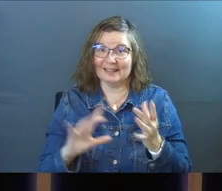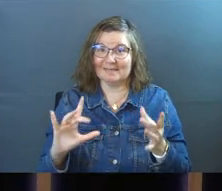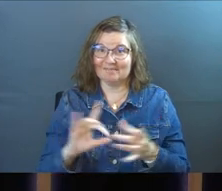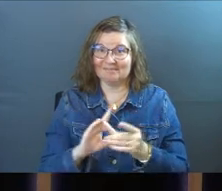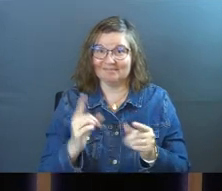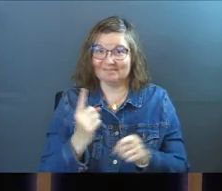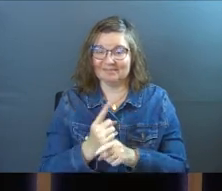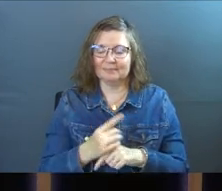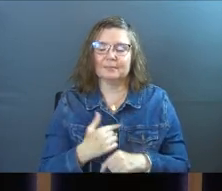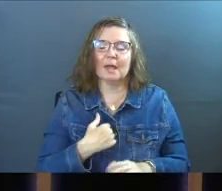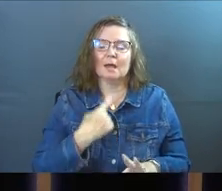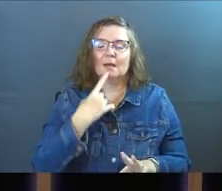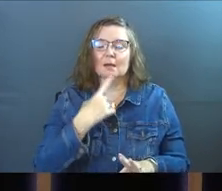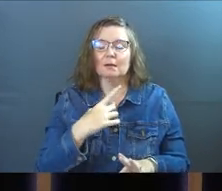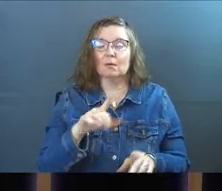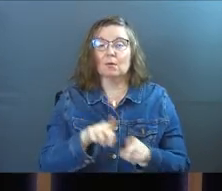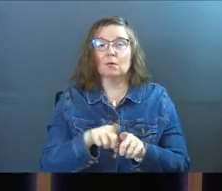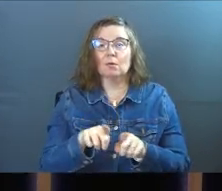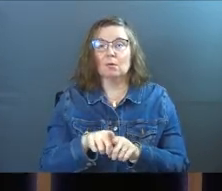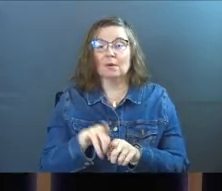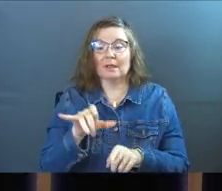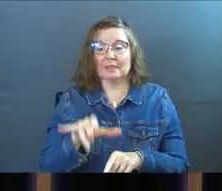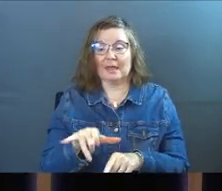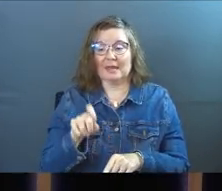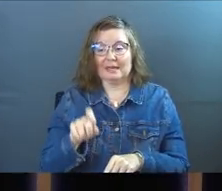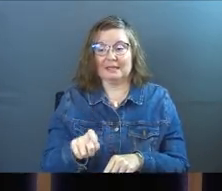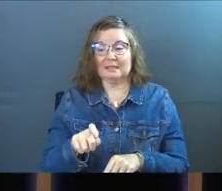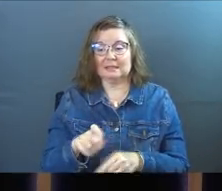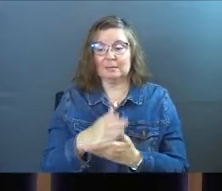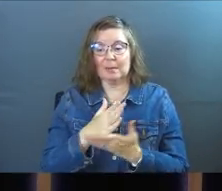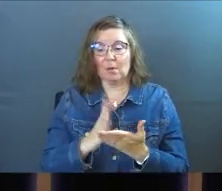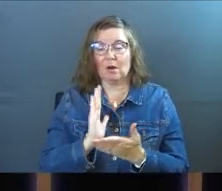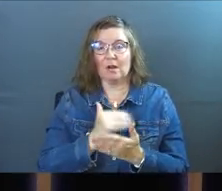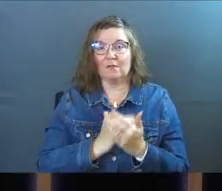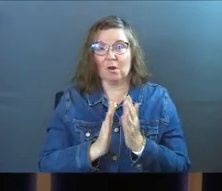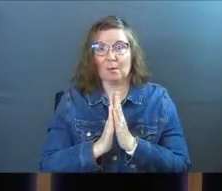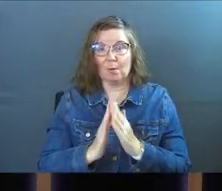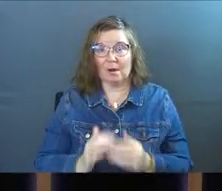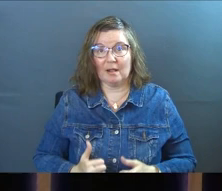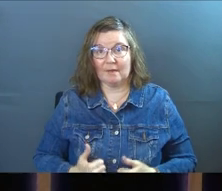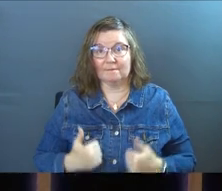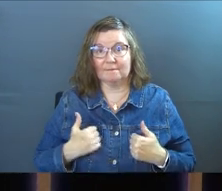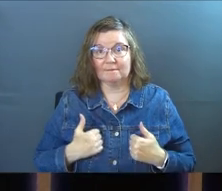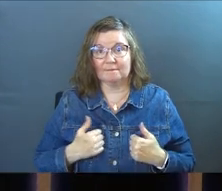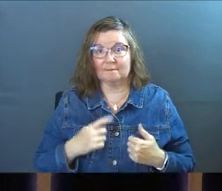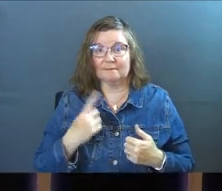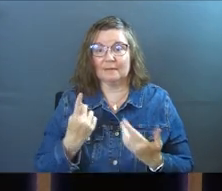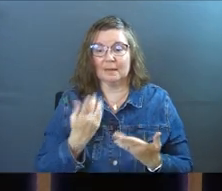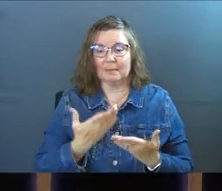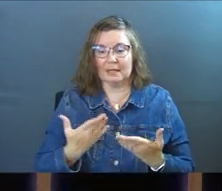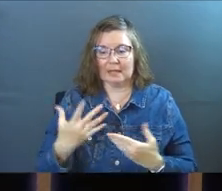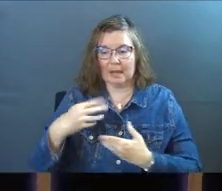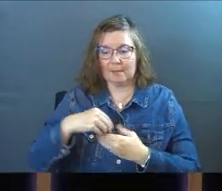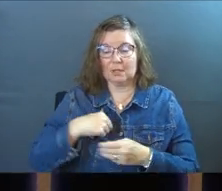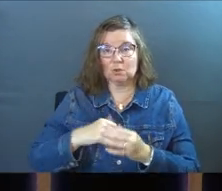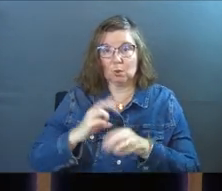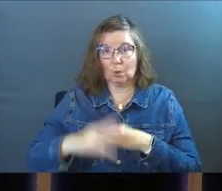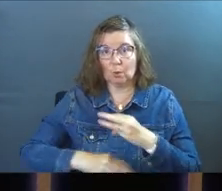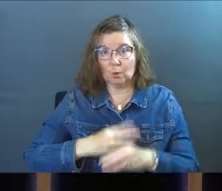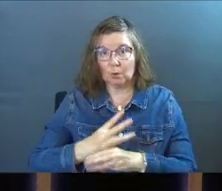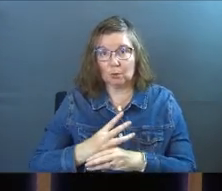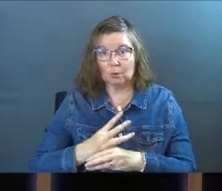it? And I would say, by the way, that needs to be part of our prayer life. There are some things that come into your